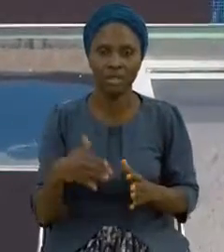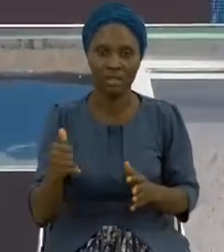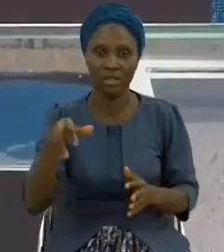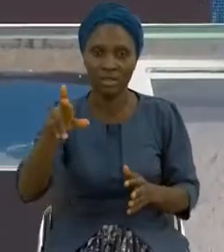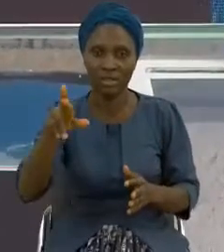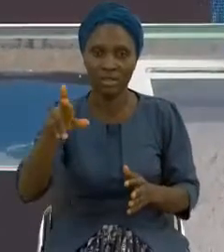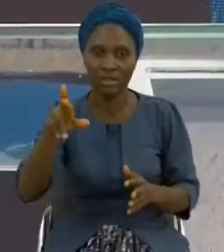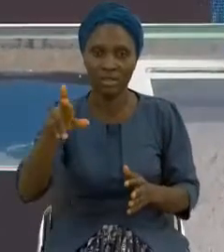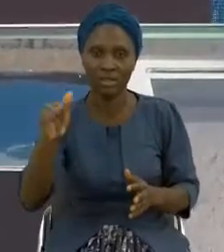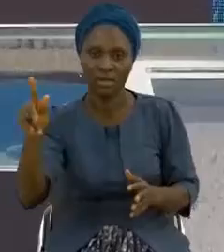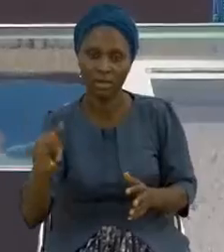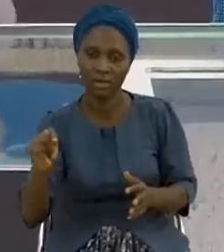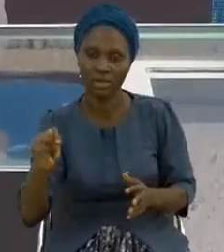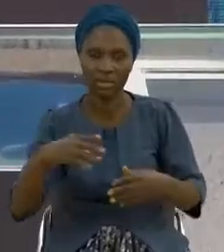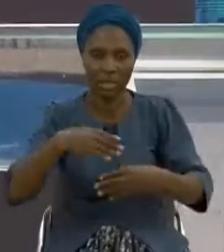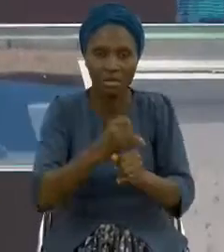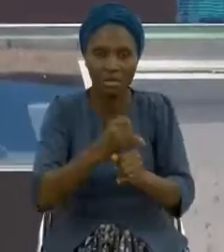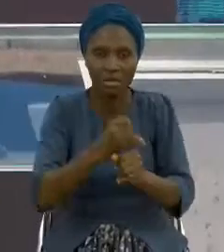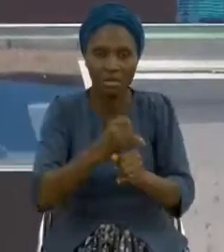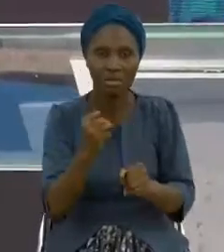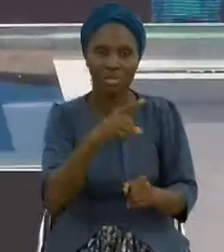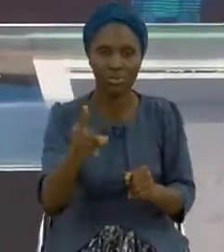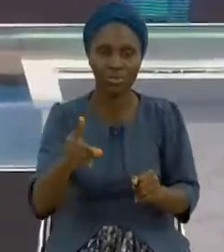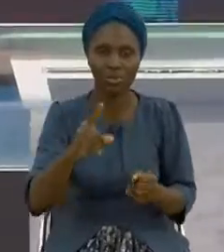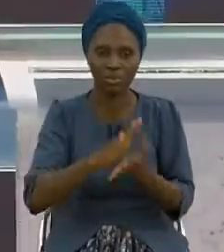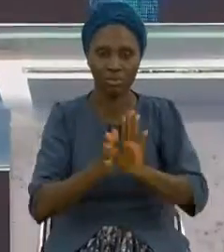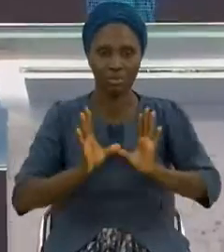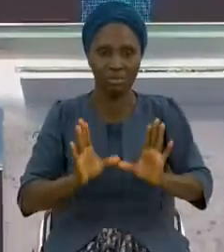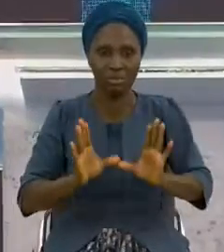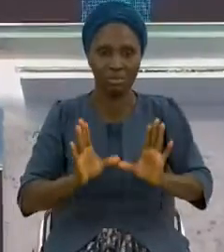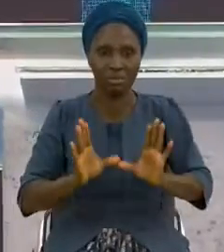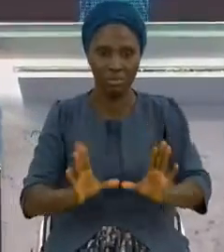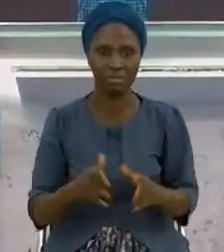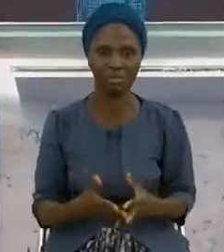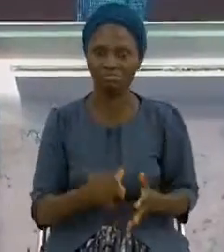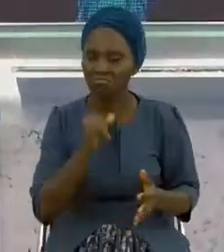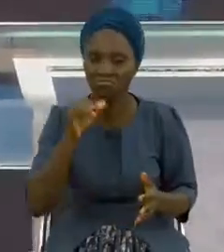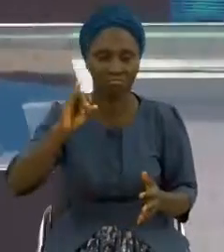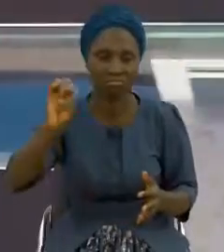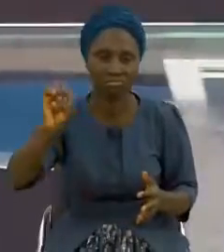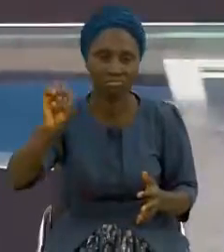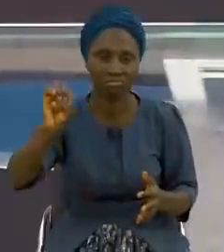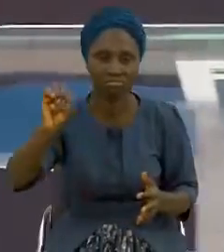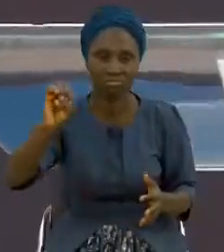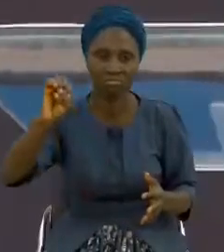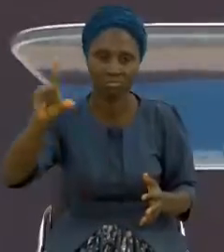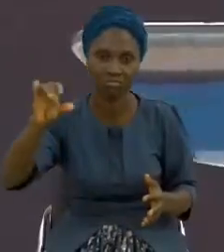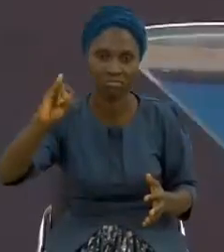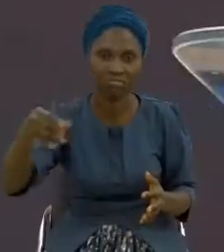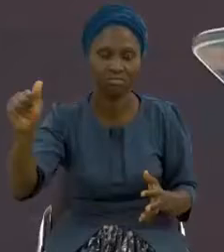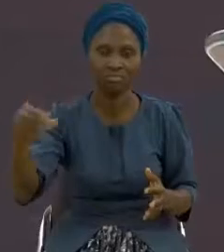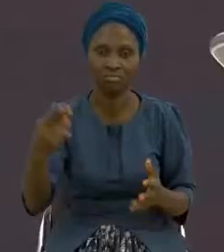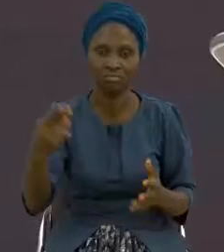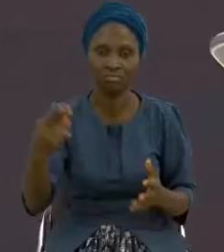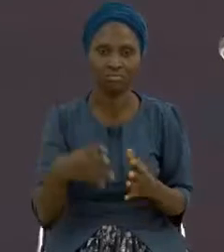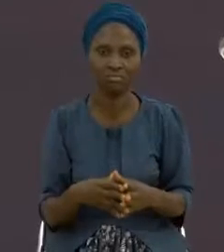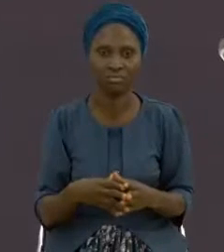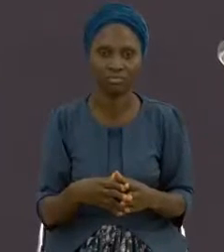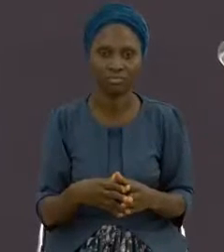Elisha. And news, you've not even seen anything. And they say, enemy, enemy,